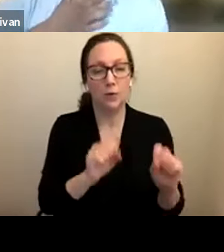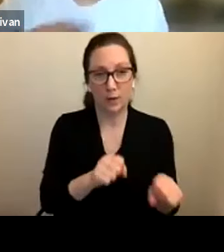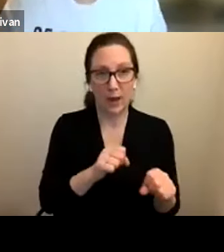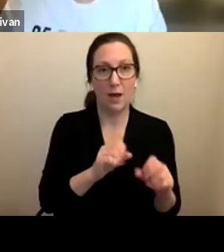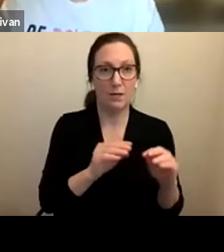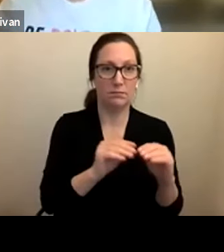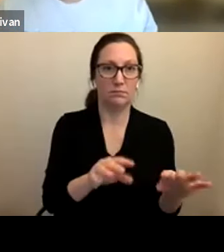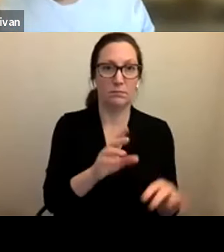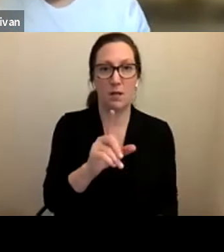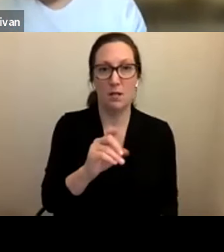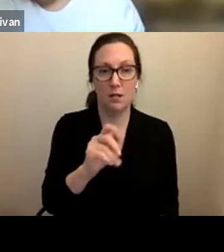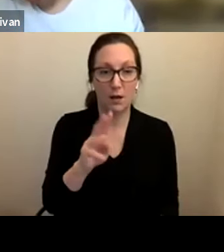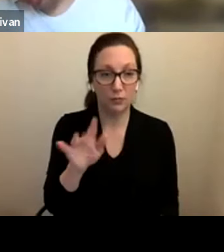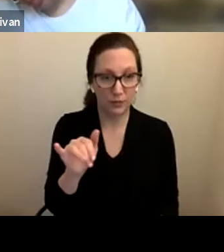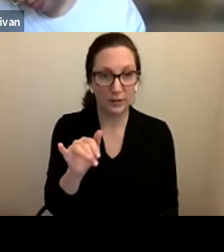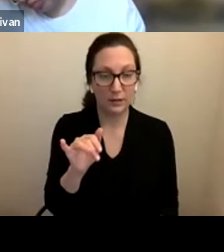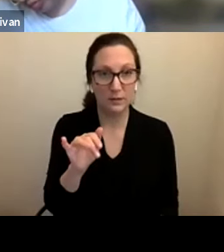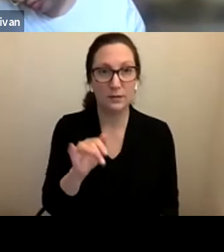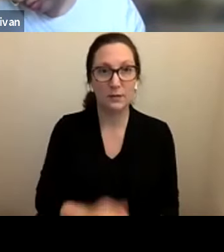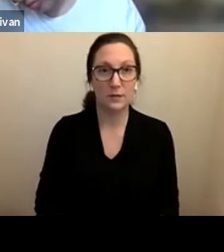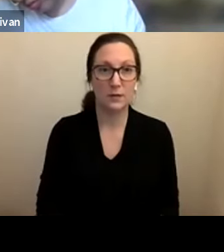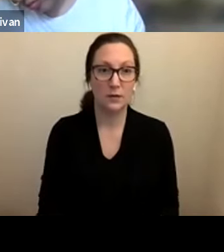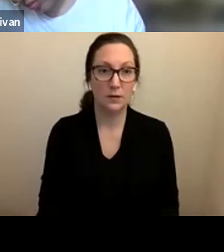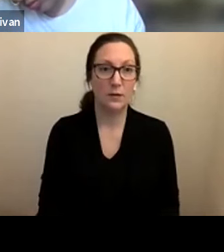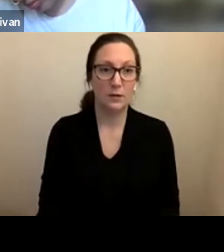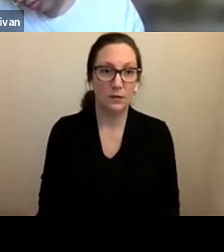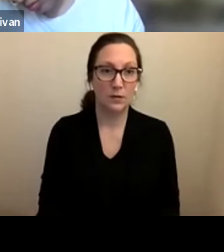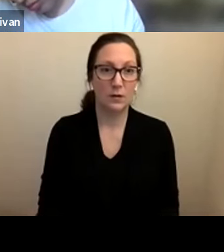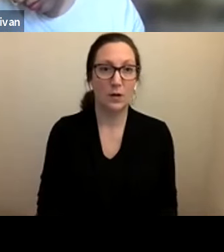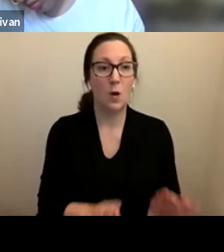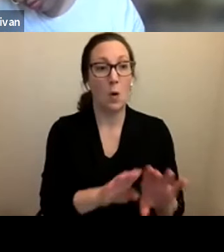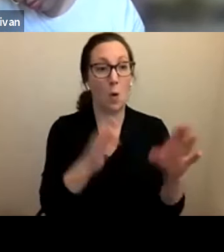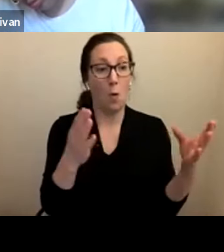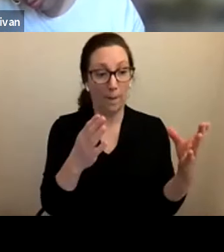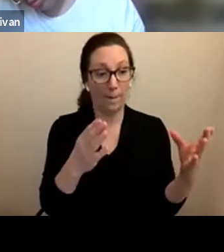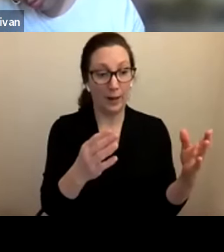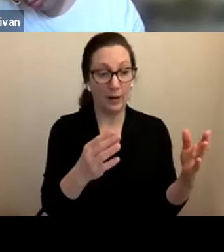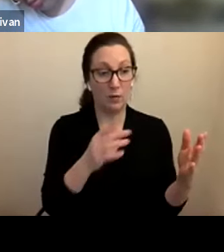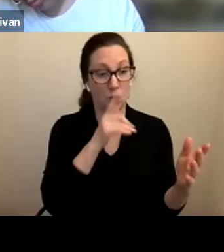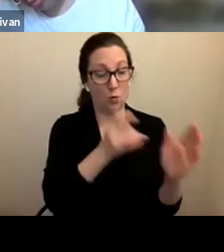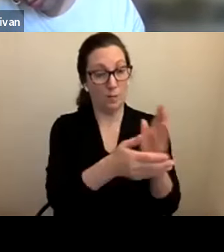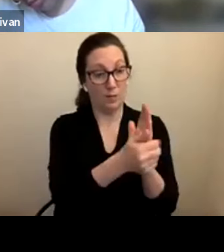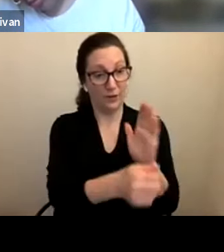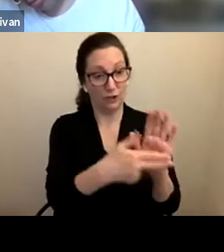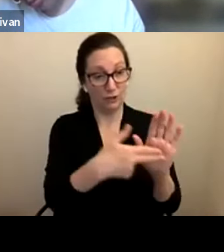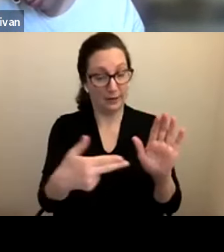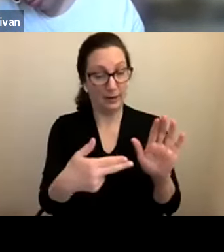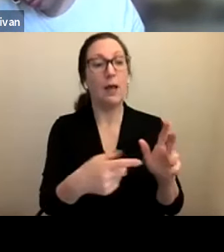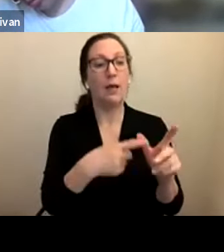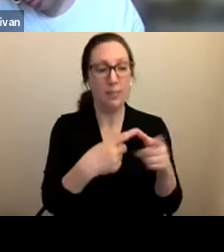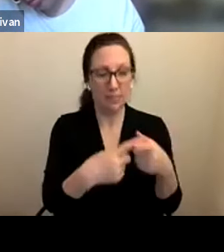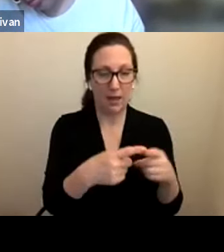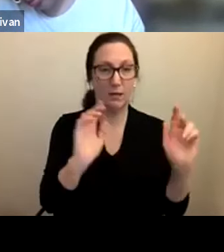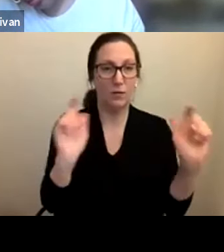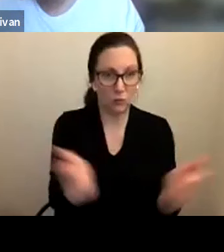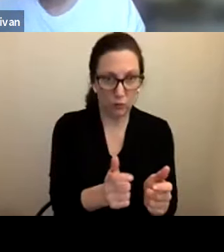So you could open things up a bit and then use your lottery, as opposed to it's just random.